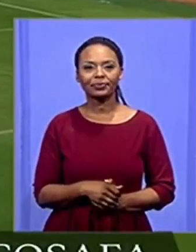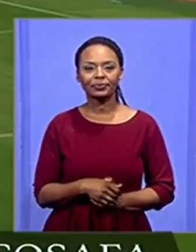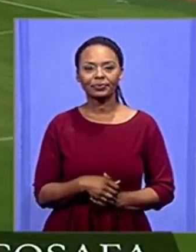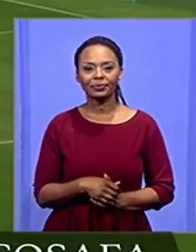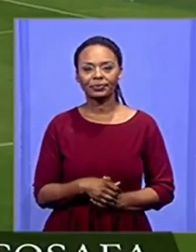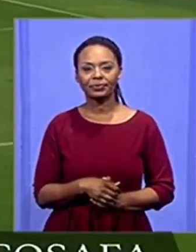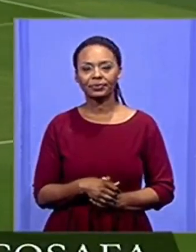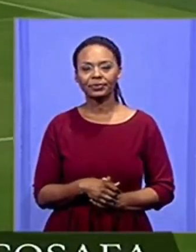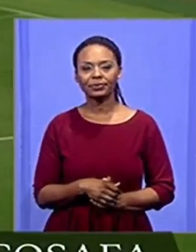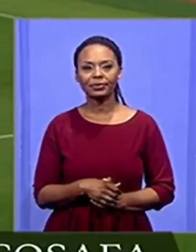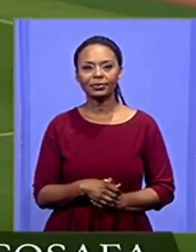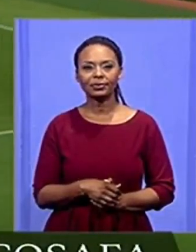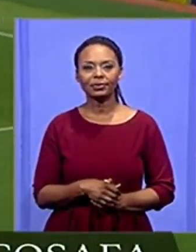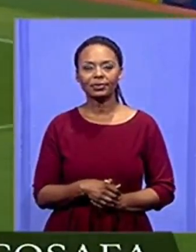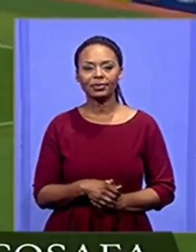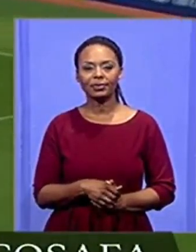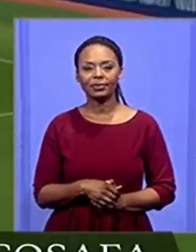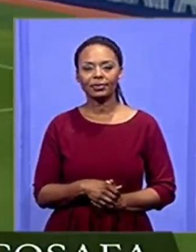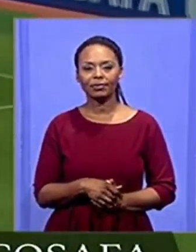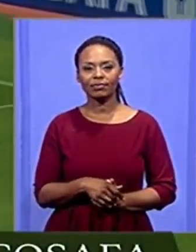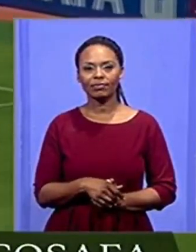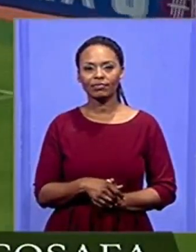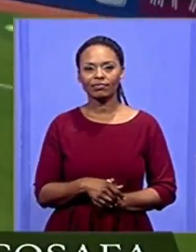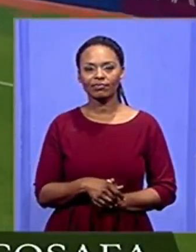A great chance! Equalizer!